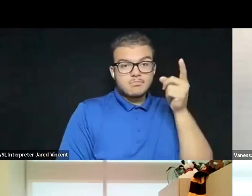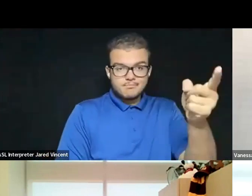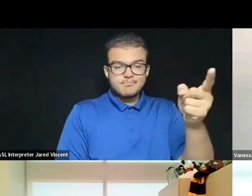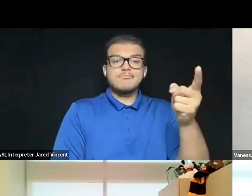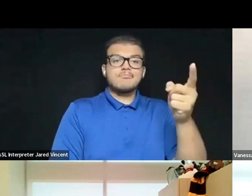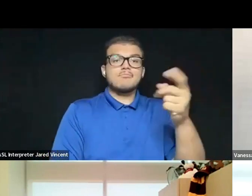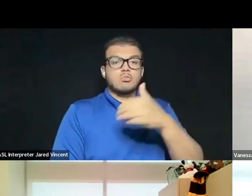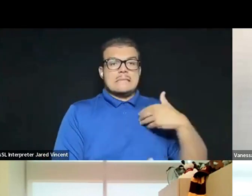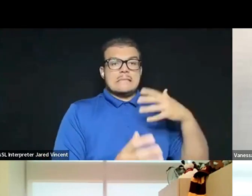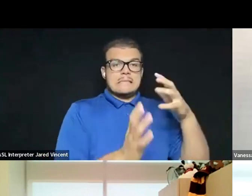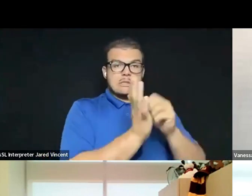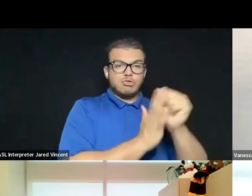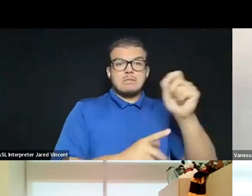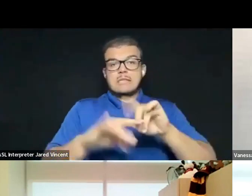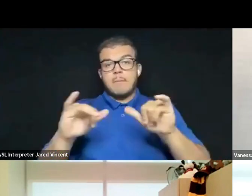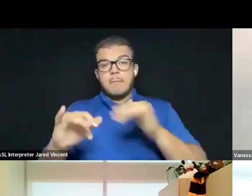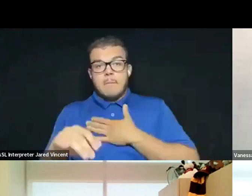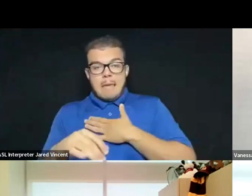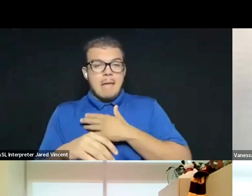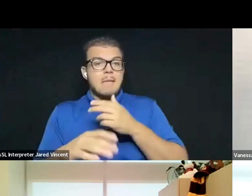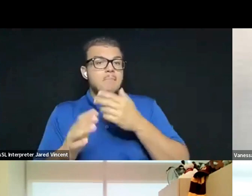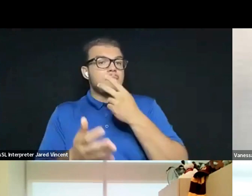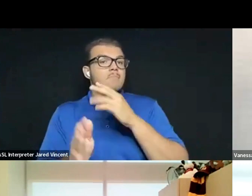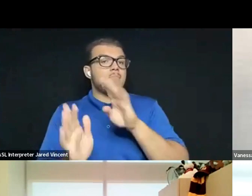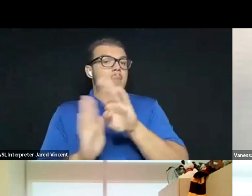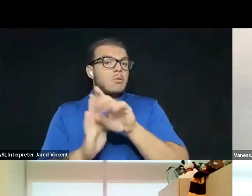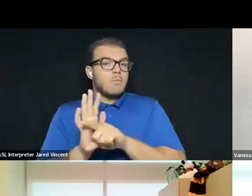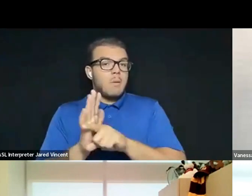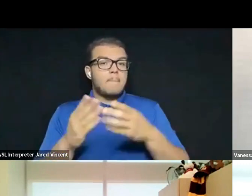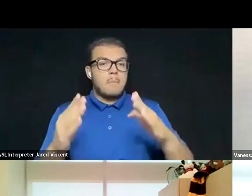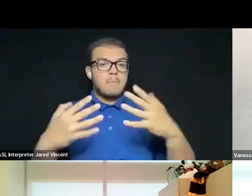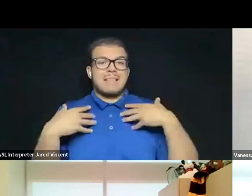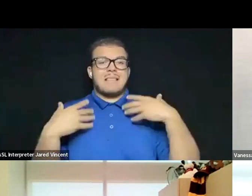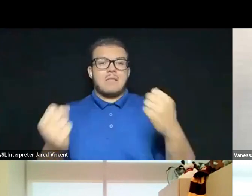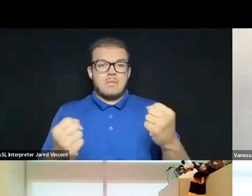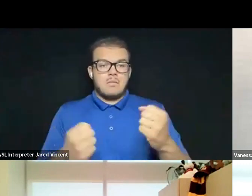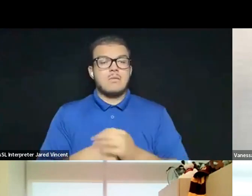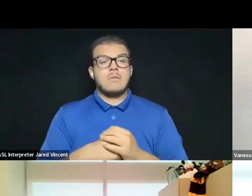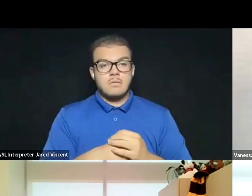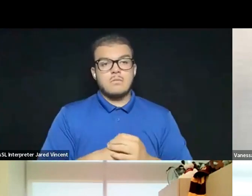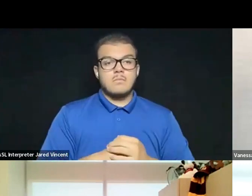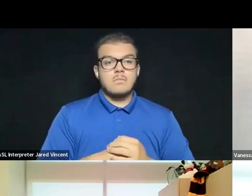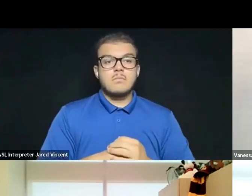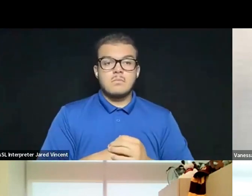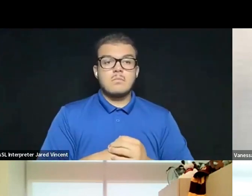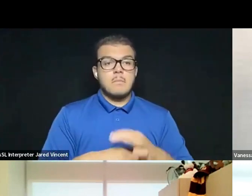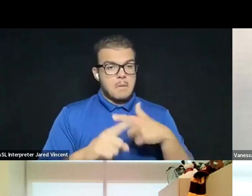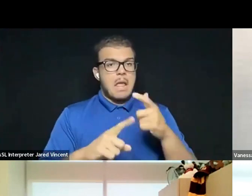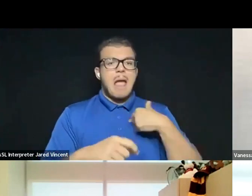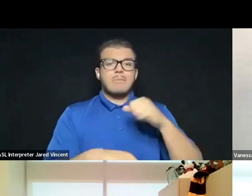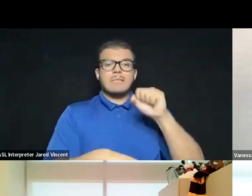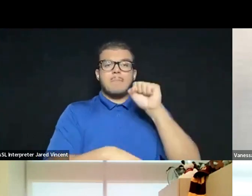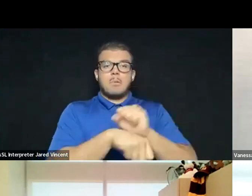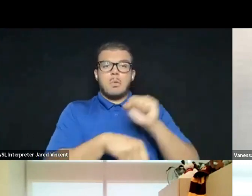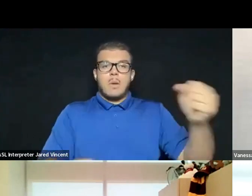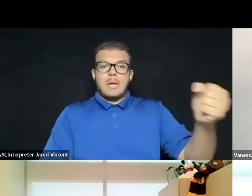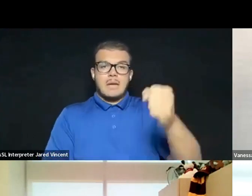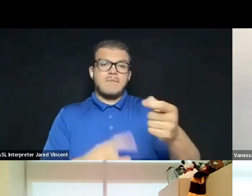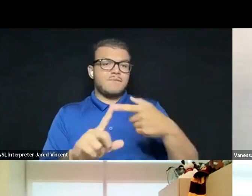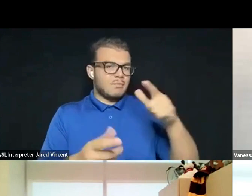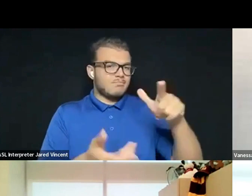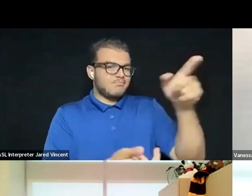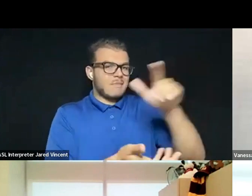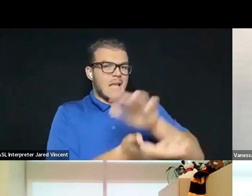but also from my background in public health and wanting to work on this from a professional angle. But I was employed with the academic